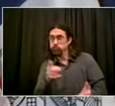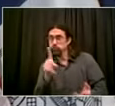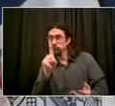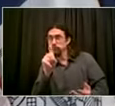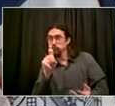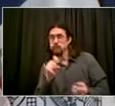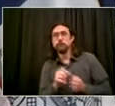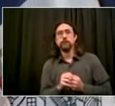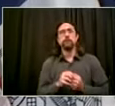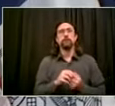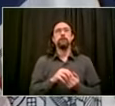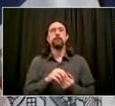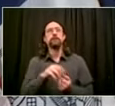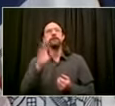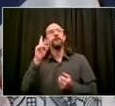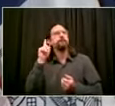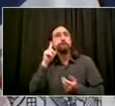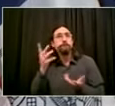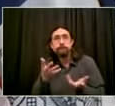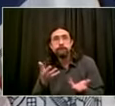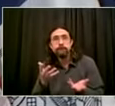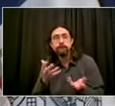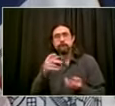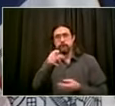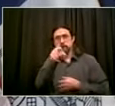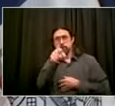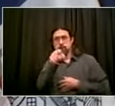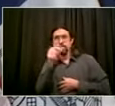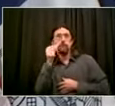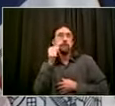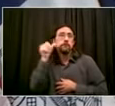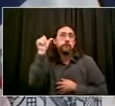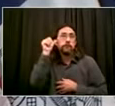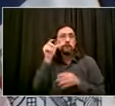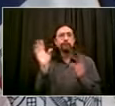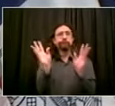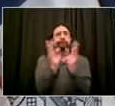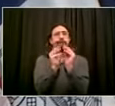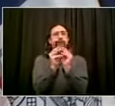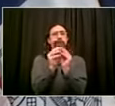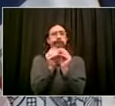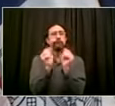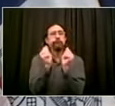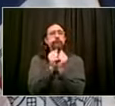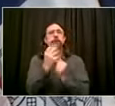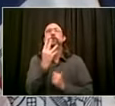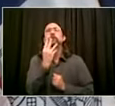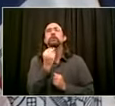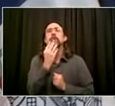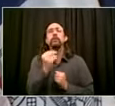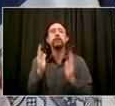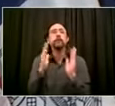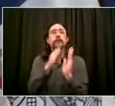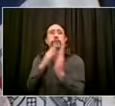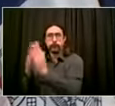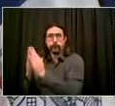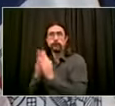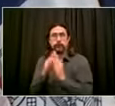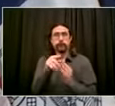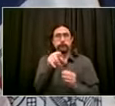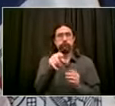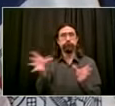community leaders and yourself expressed certain regrets on the approach they took early on. And I wanted